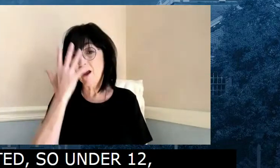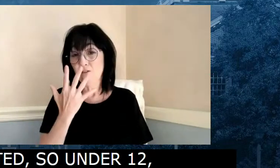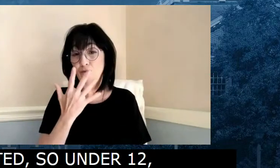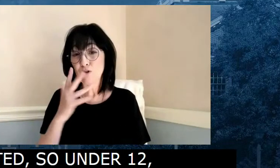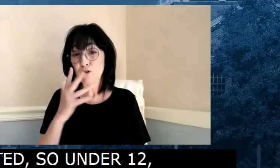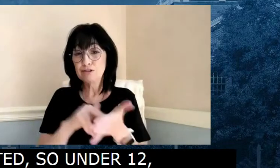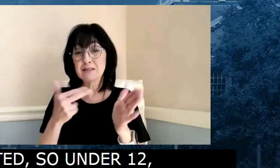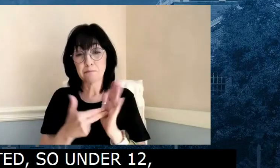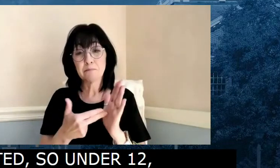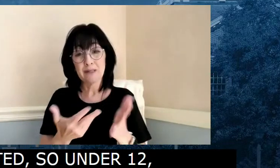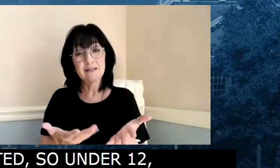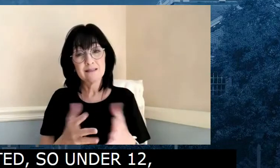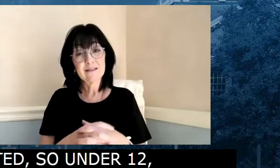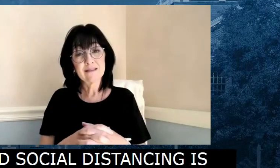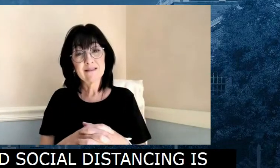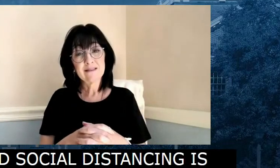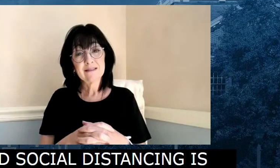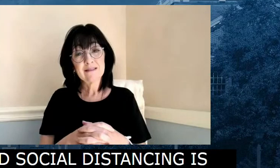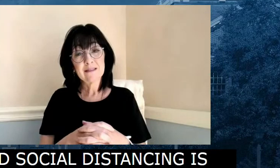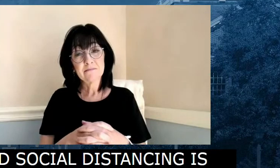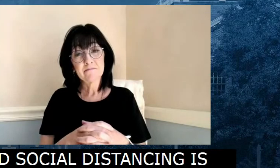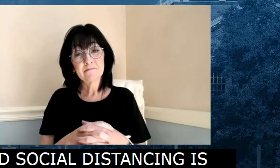is going to need to be,